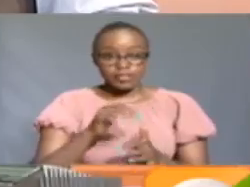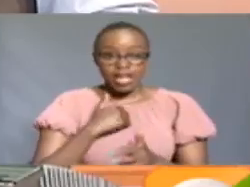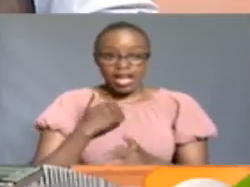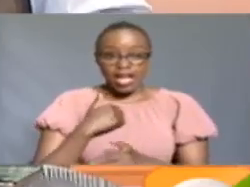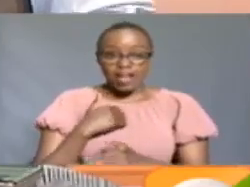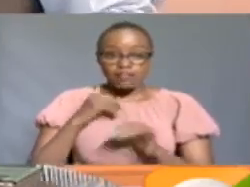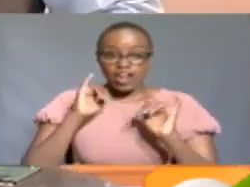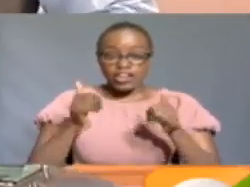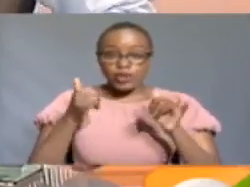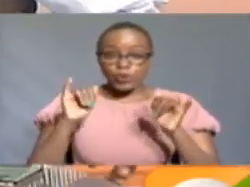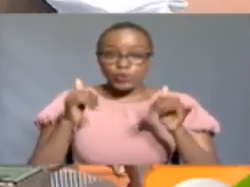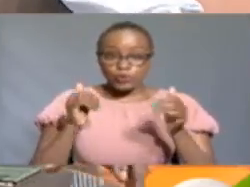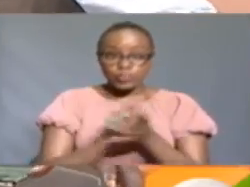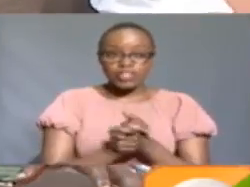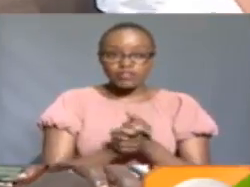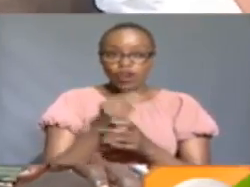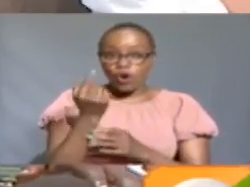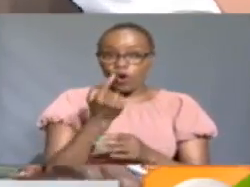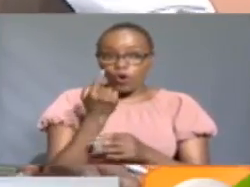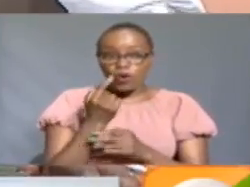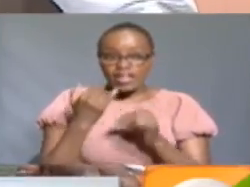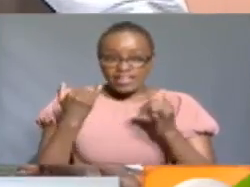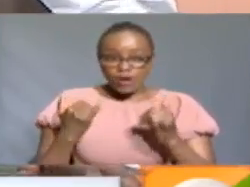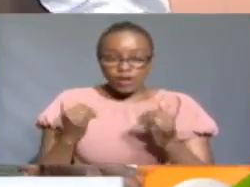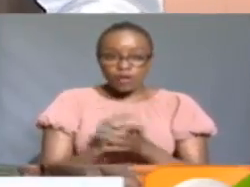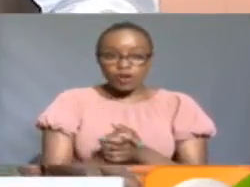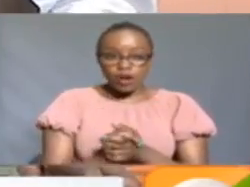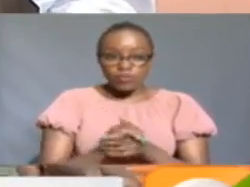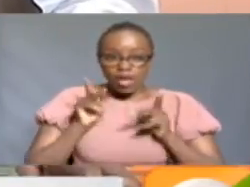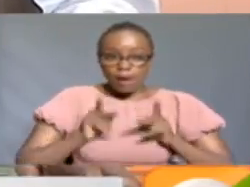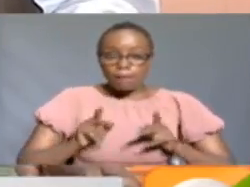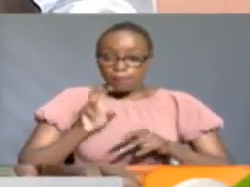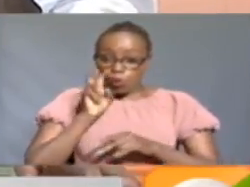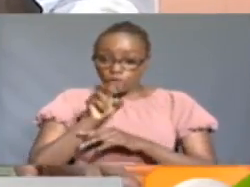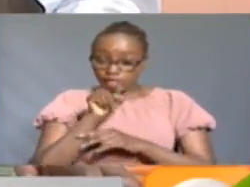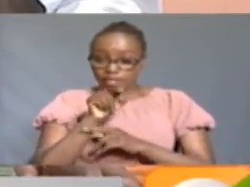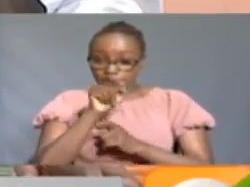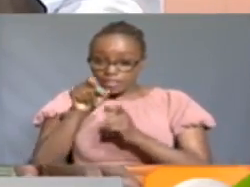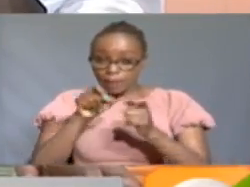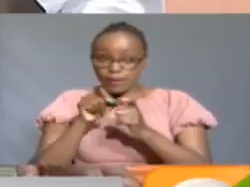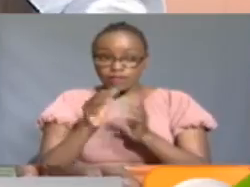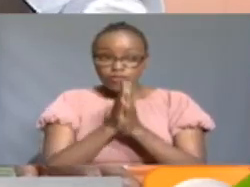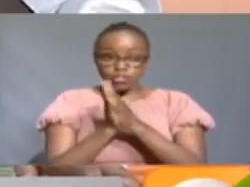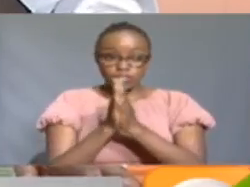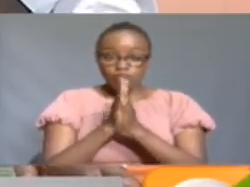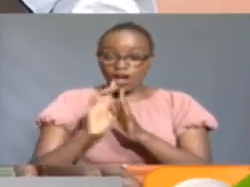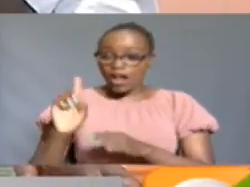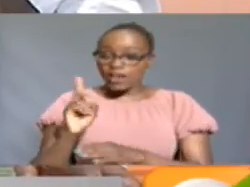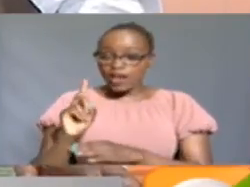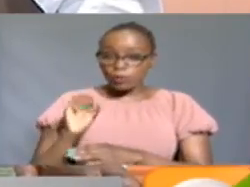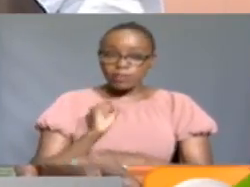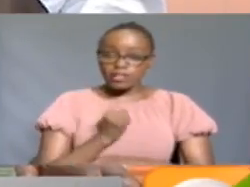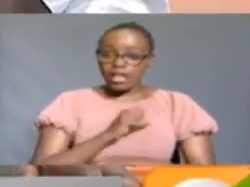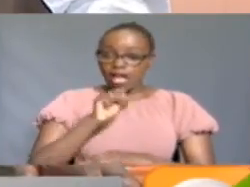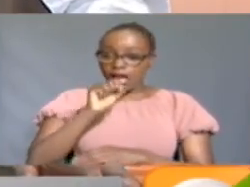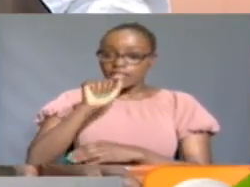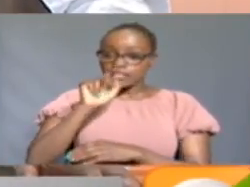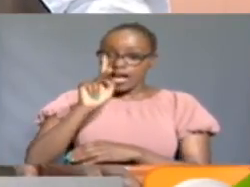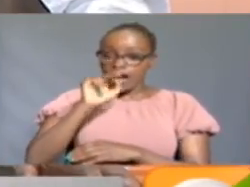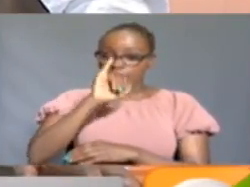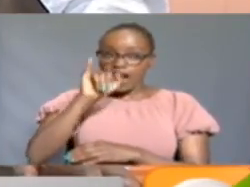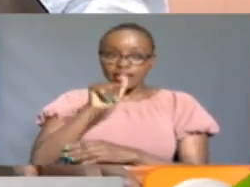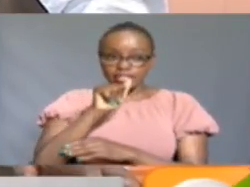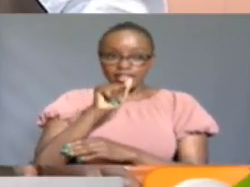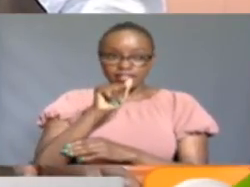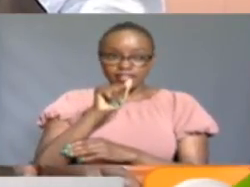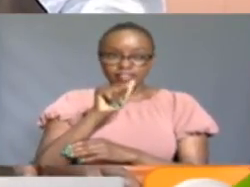this news literally just in. One of the people watching that particular story is Nairobi Senator Johnson Sakaja. That's